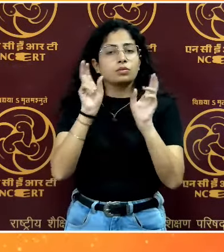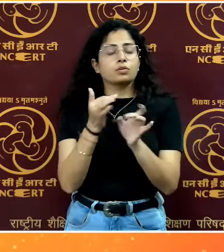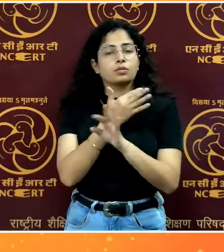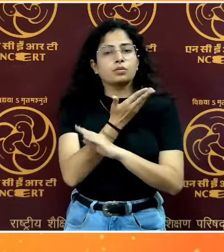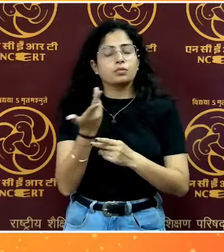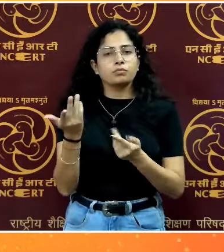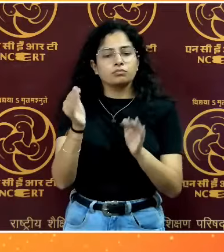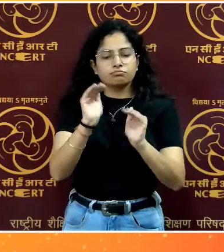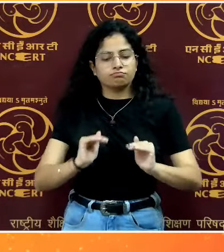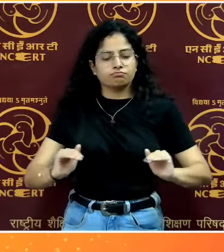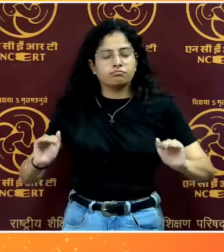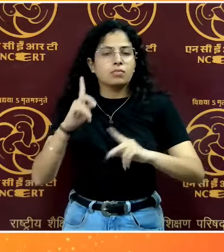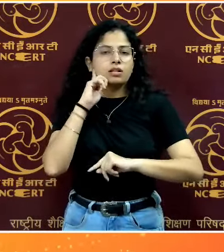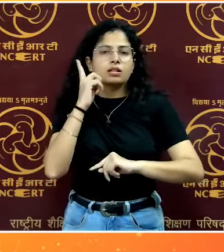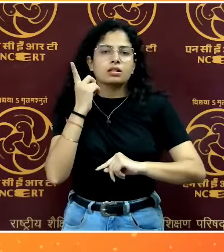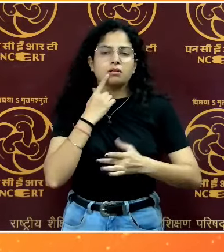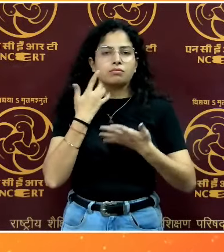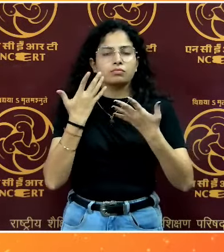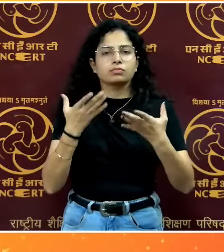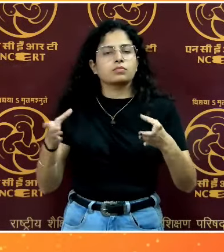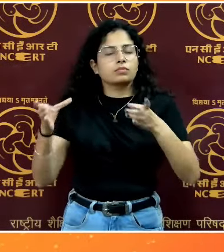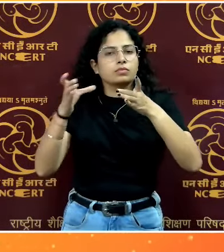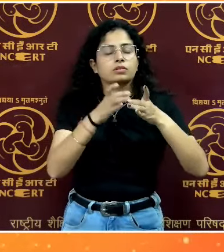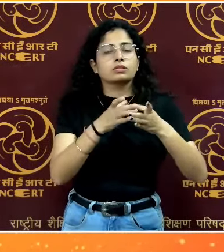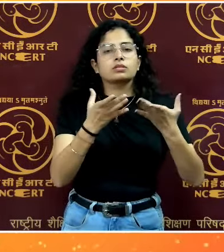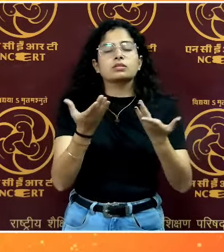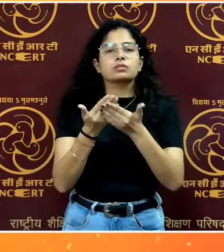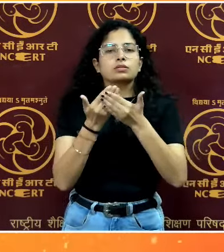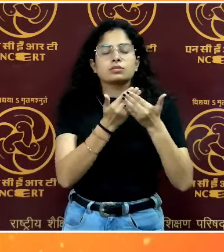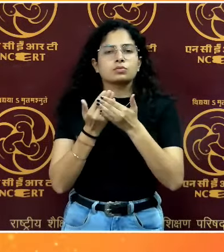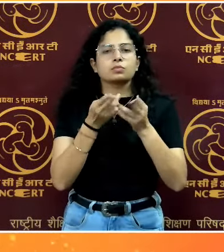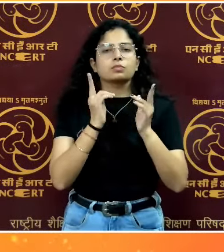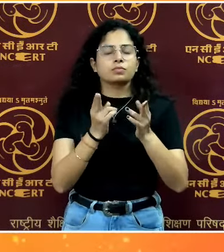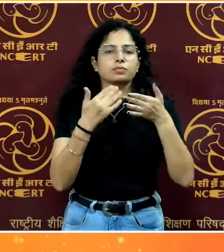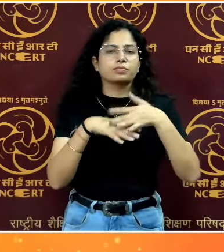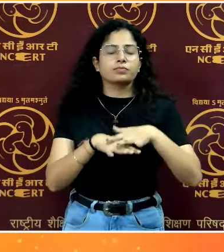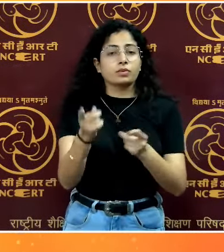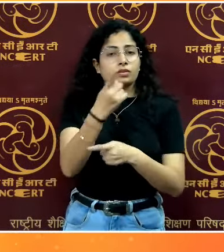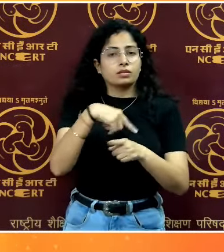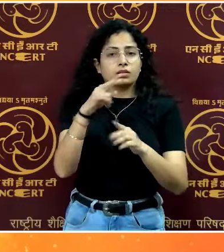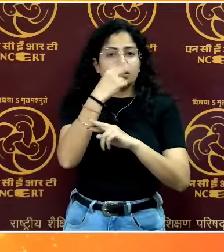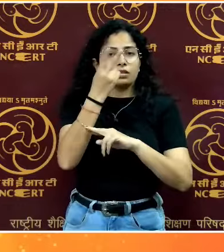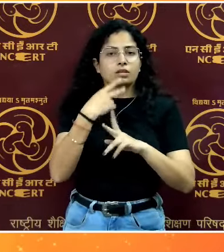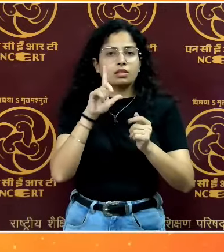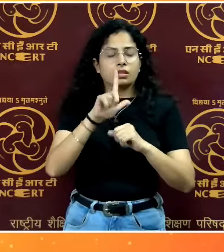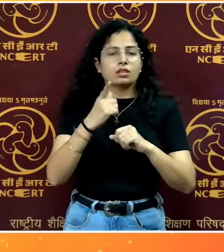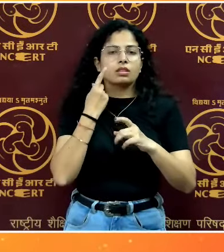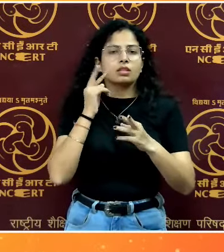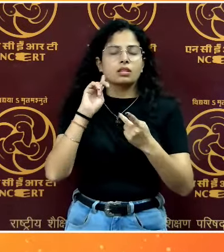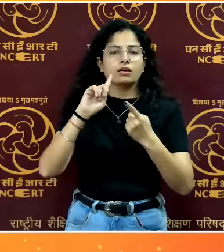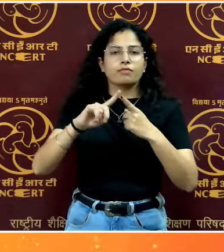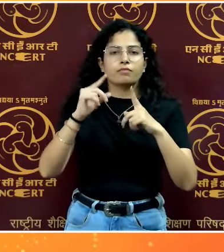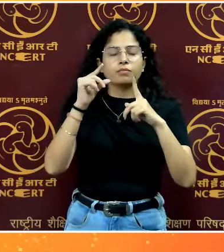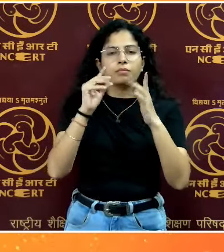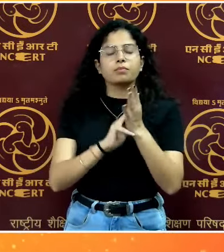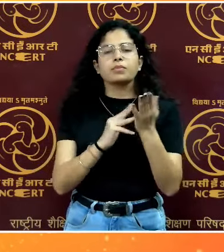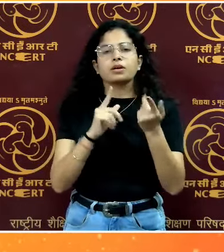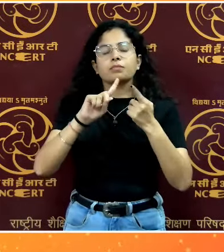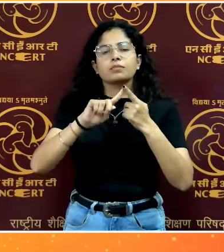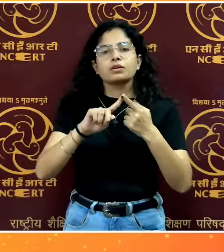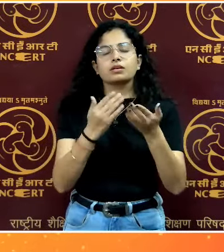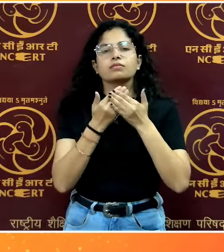including children with hearing impairment in the mainstream school education. You are watching us live on PM eVidya channels 1